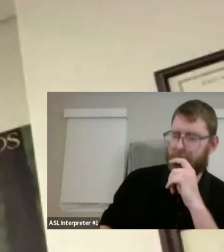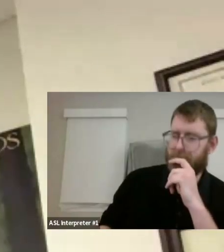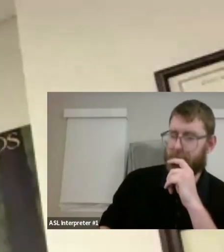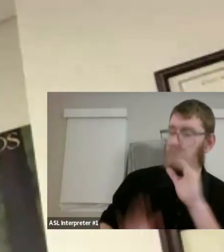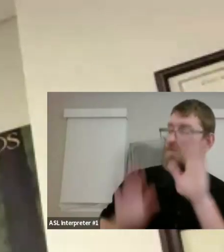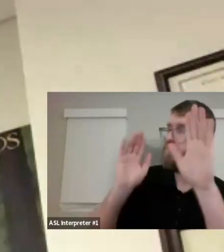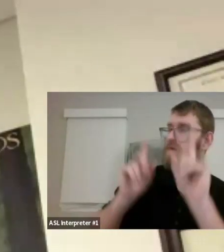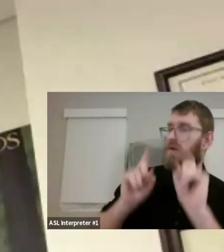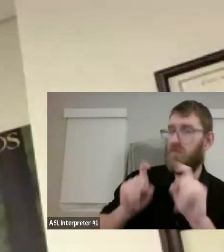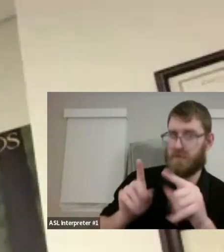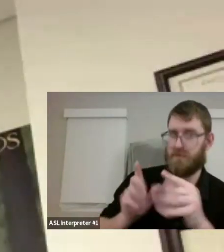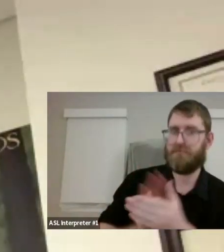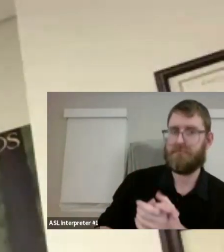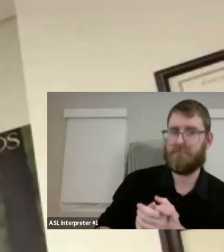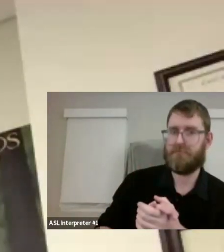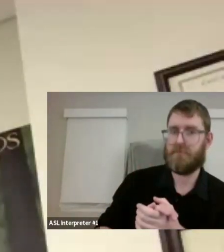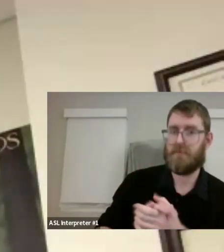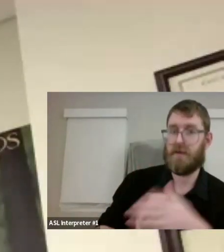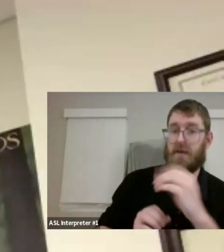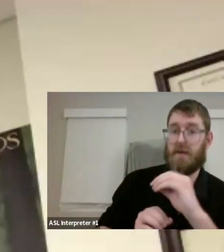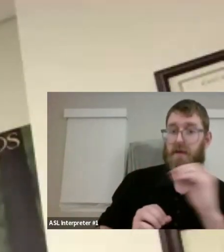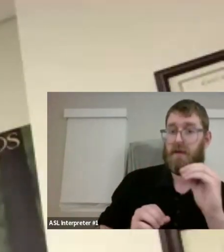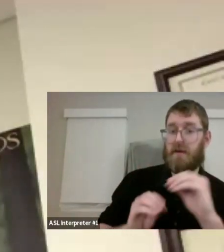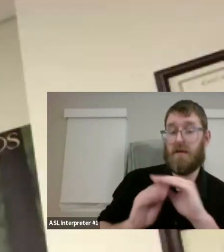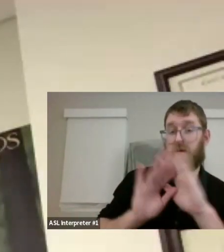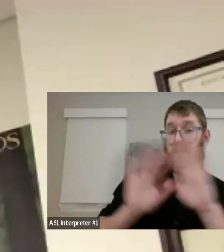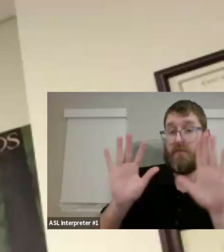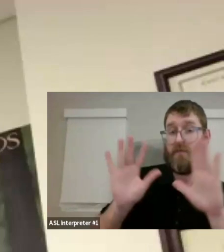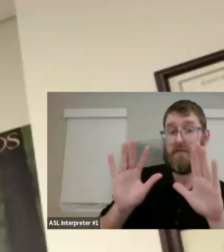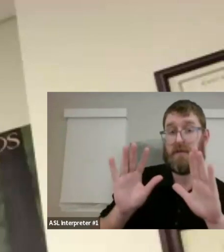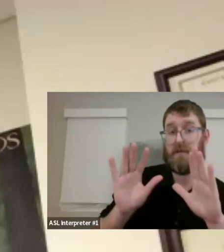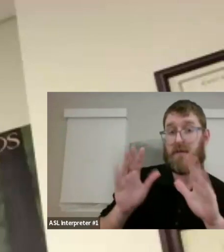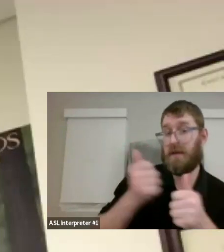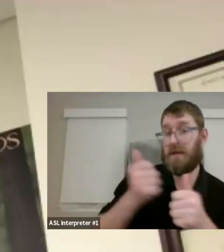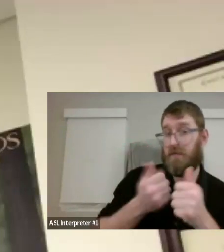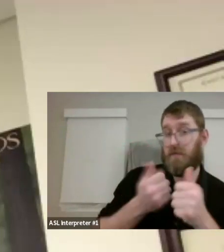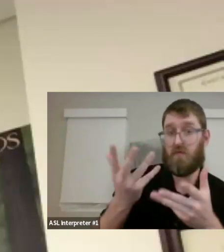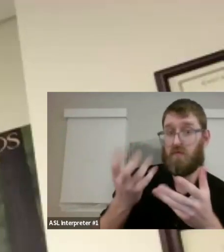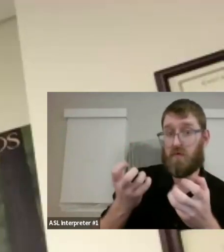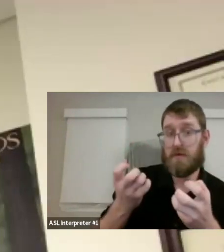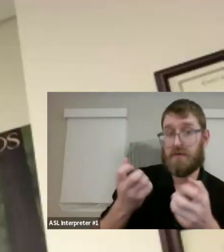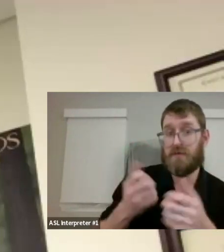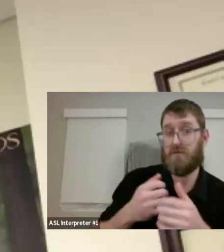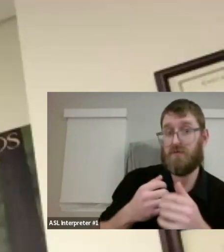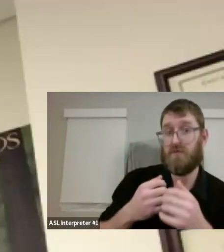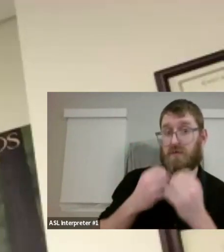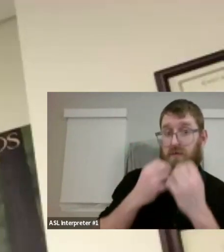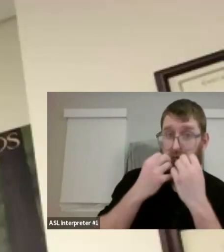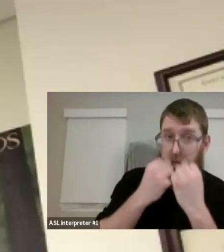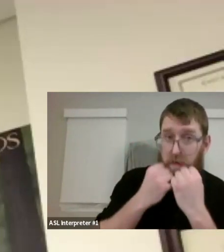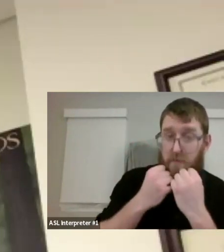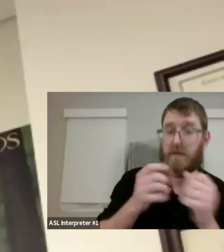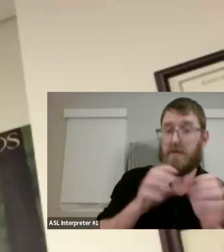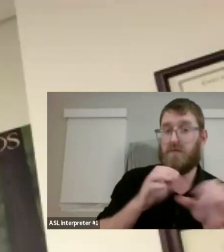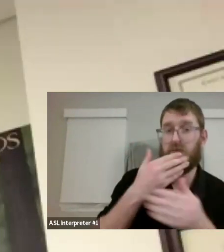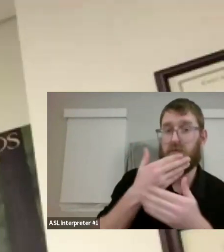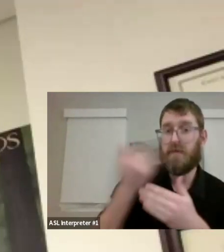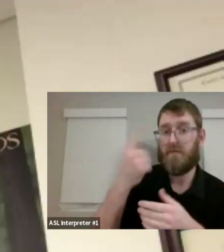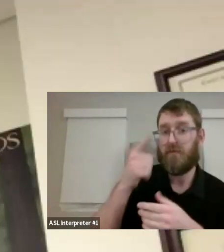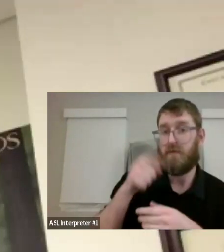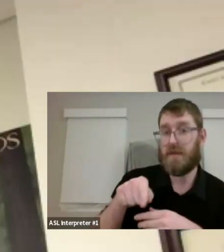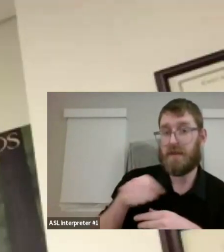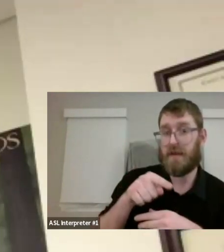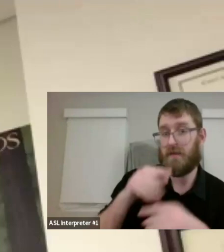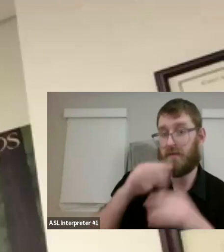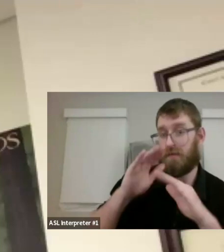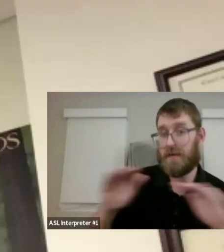Great question. And obviously it comes from a place where everybody wants to love their child and do the best thing for them. And that's what everyone